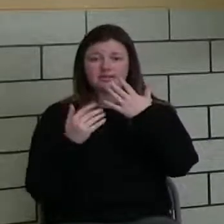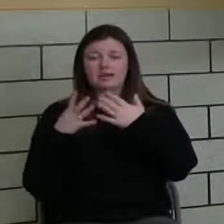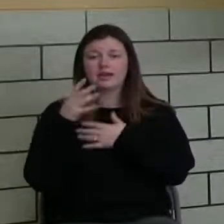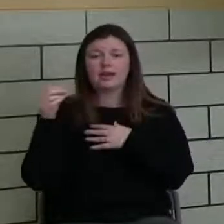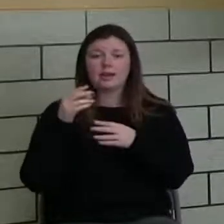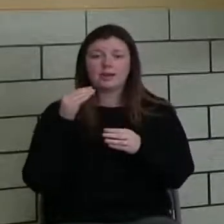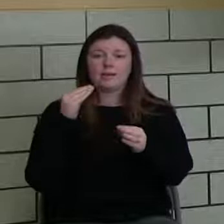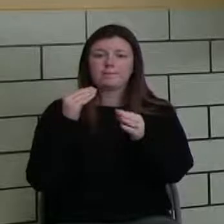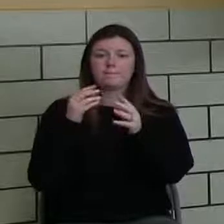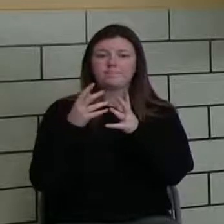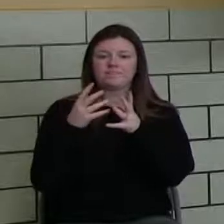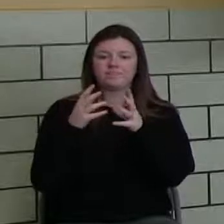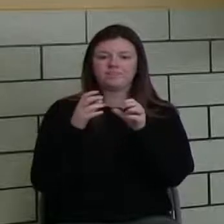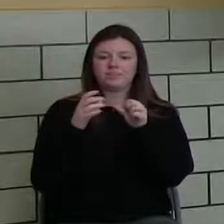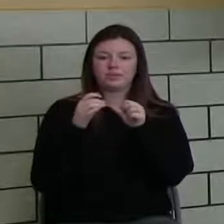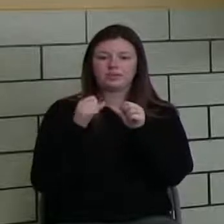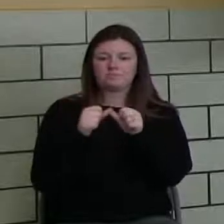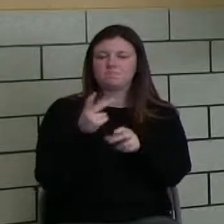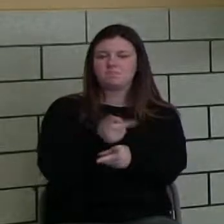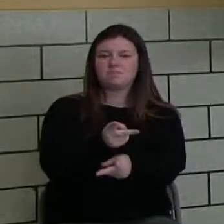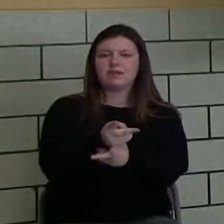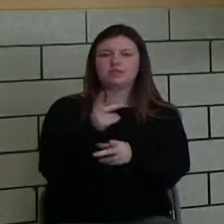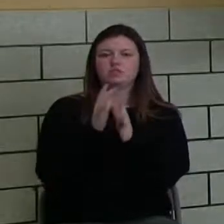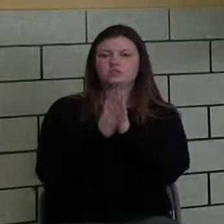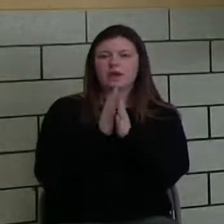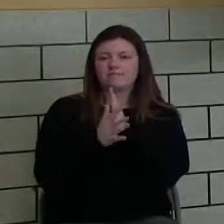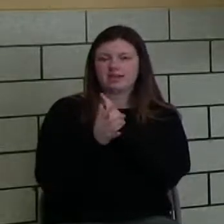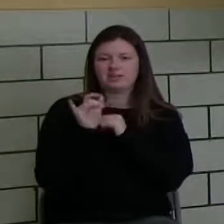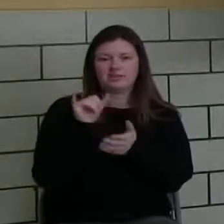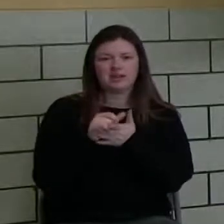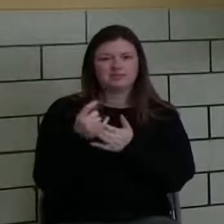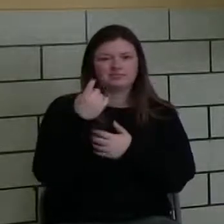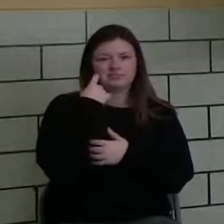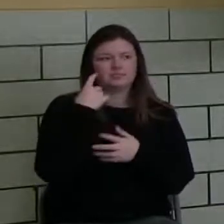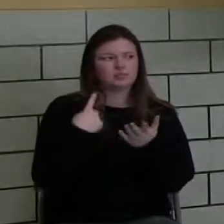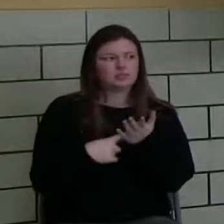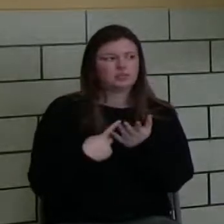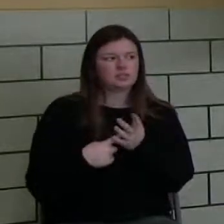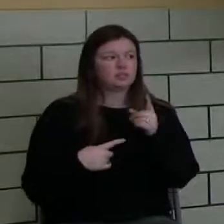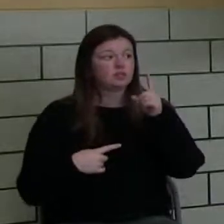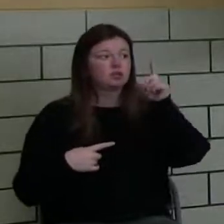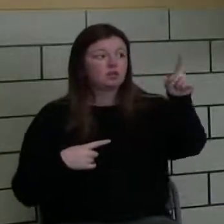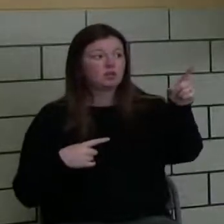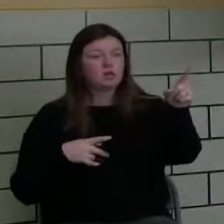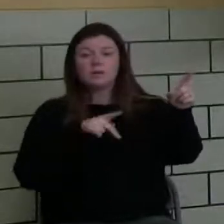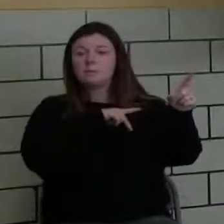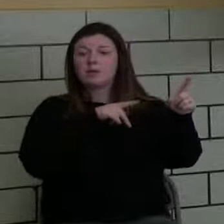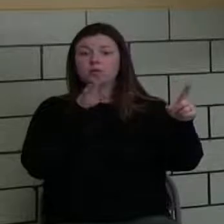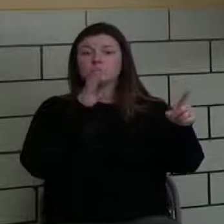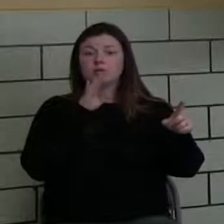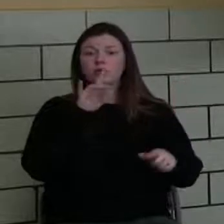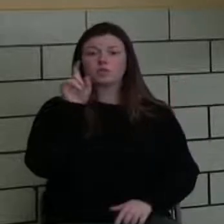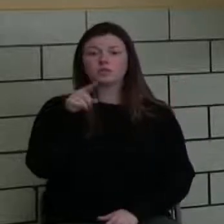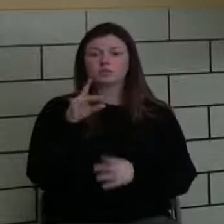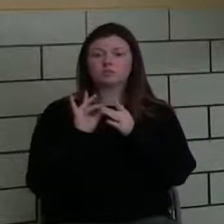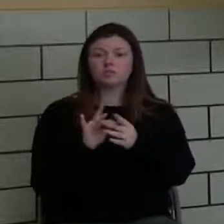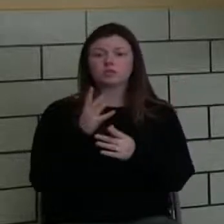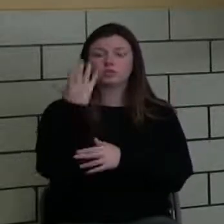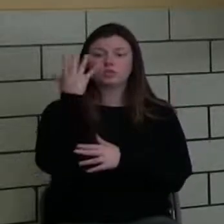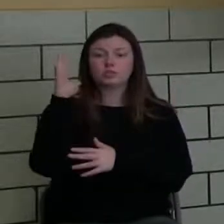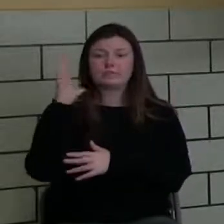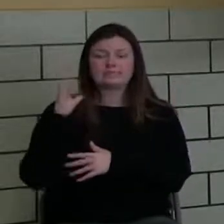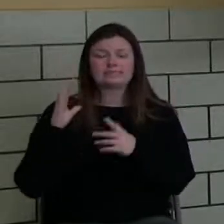been a topic of discussion recently. Great question on the trees, if you don't mind. Yeah. Depending on the